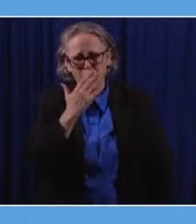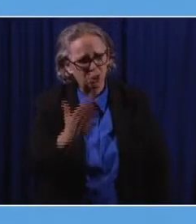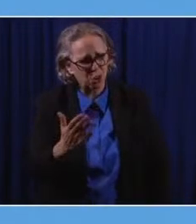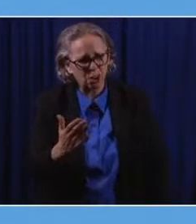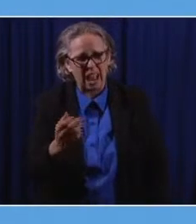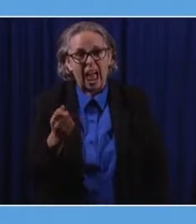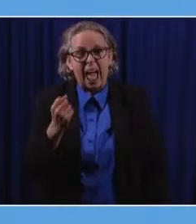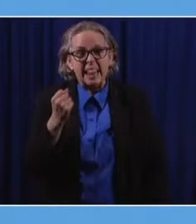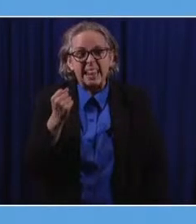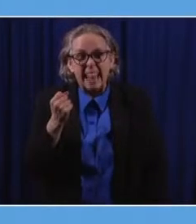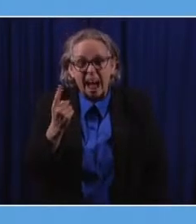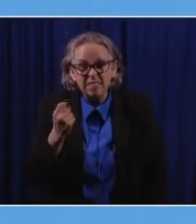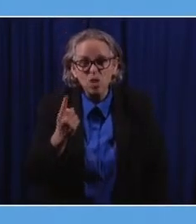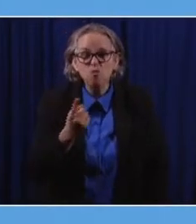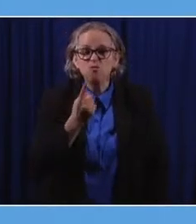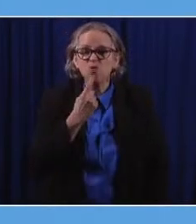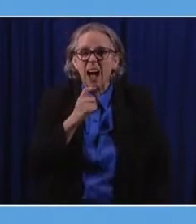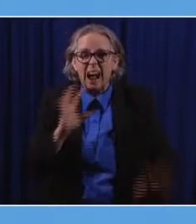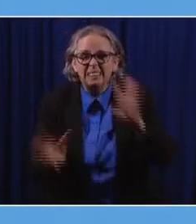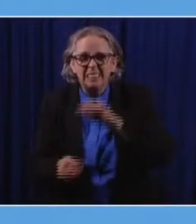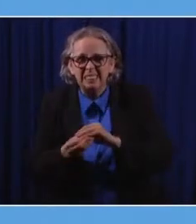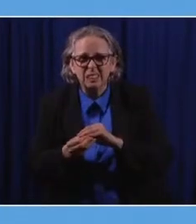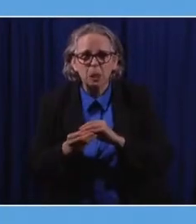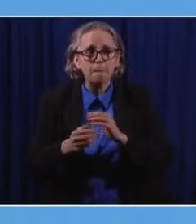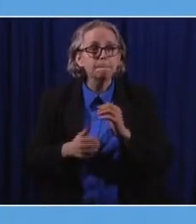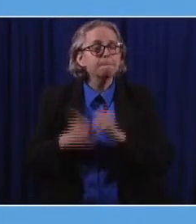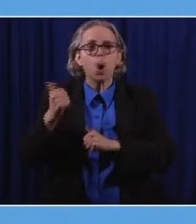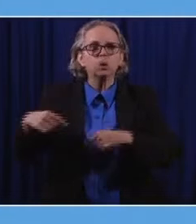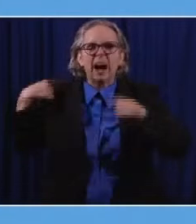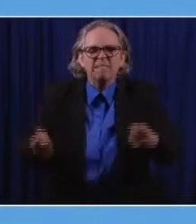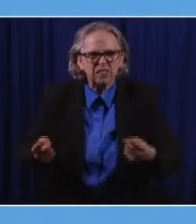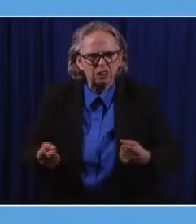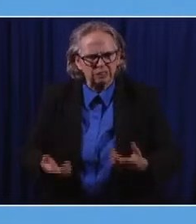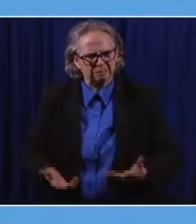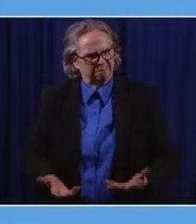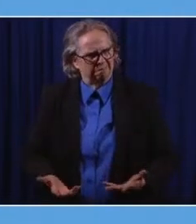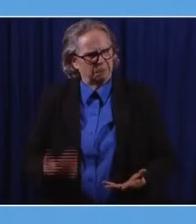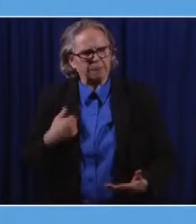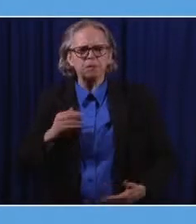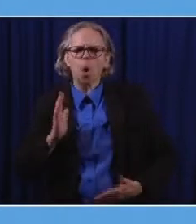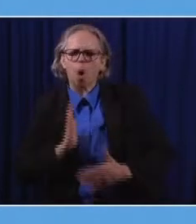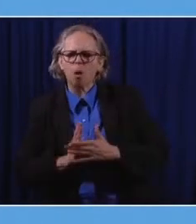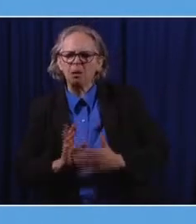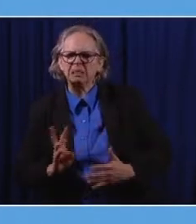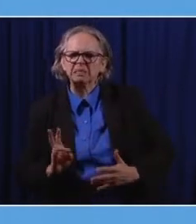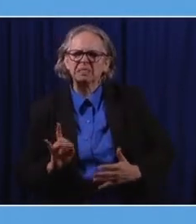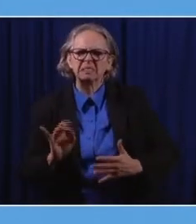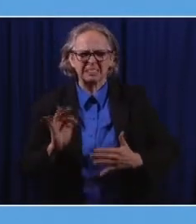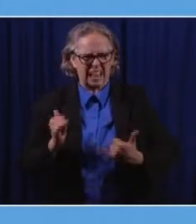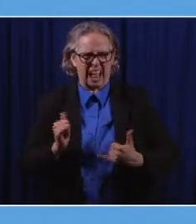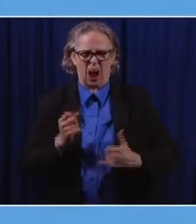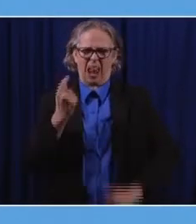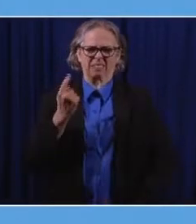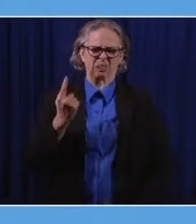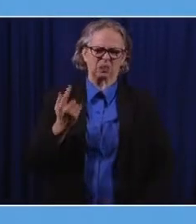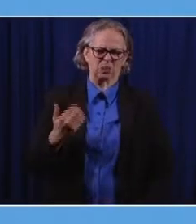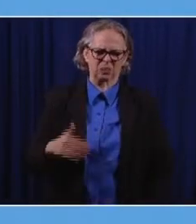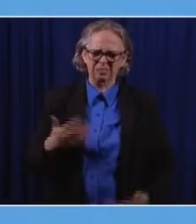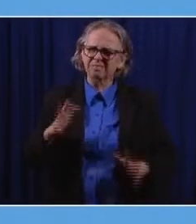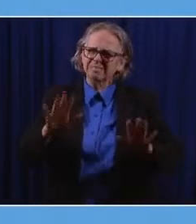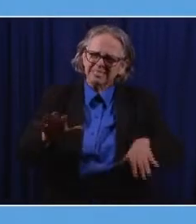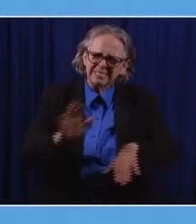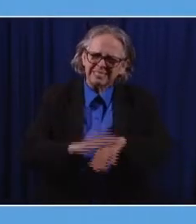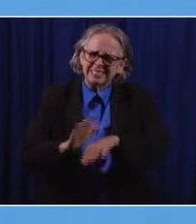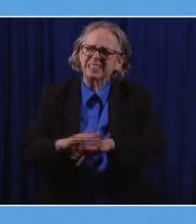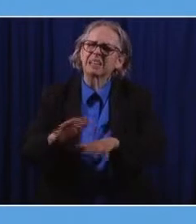more than we've seen at any point in September. Although many Ohioans are certainly working hard to keep this virus in